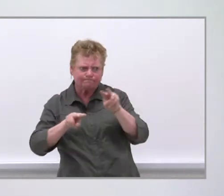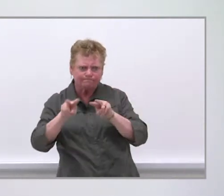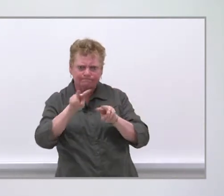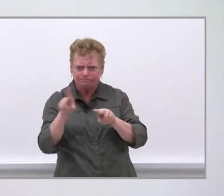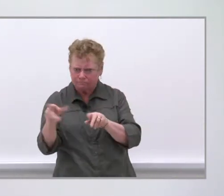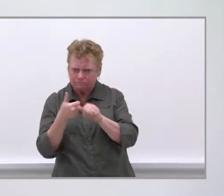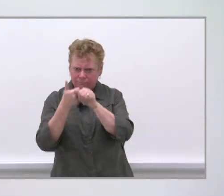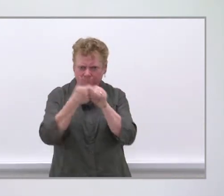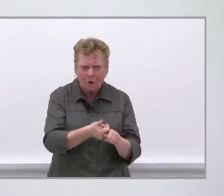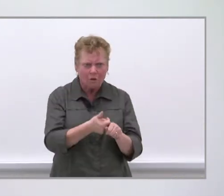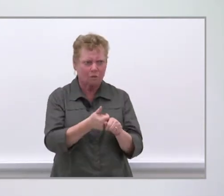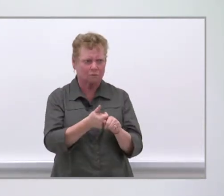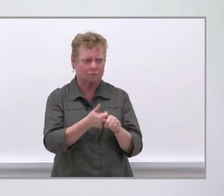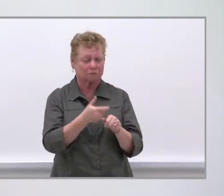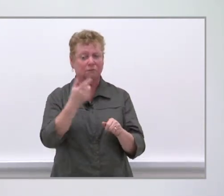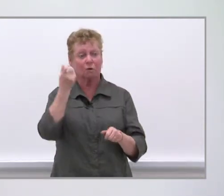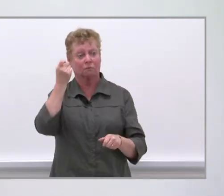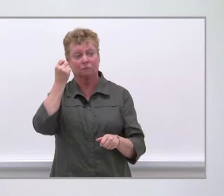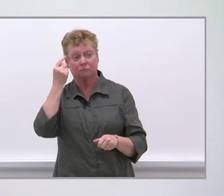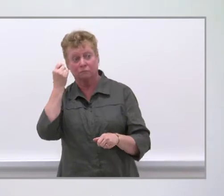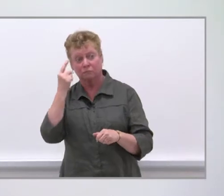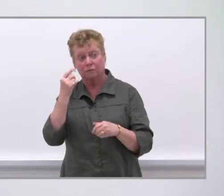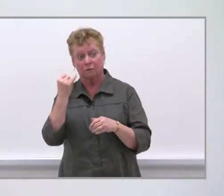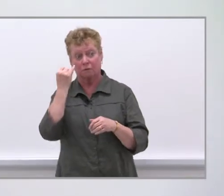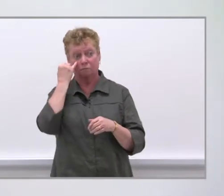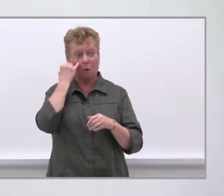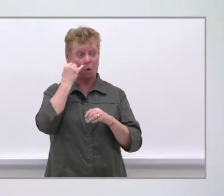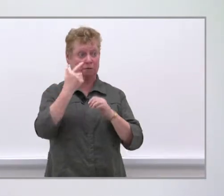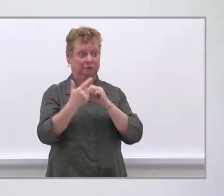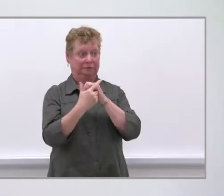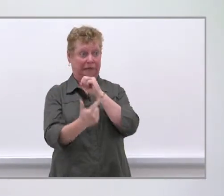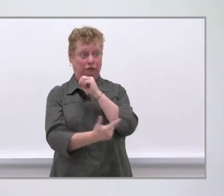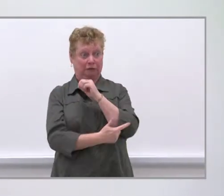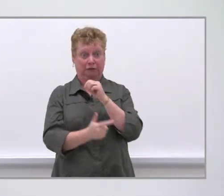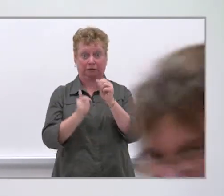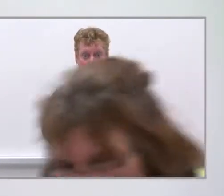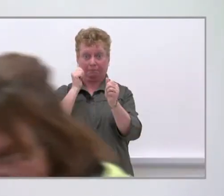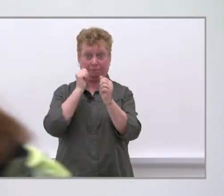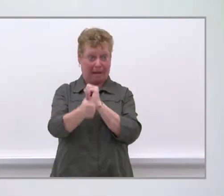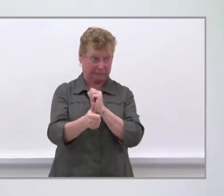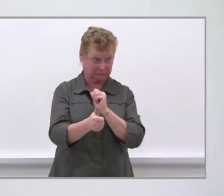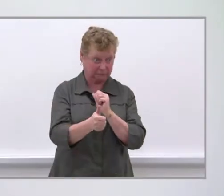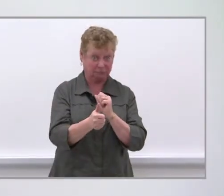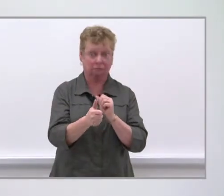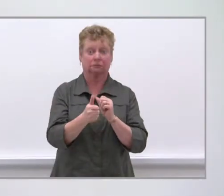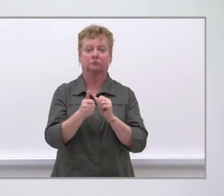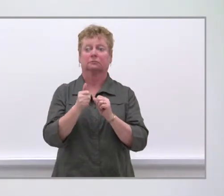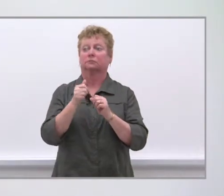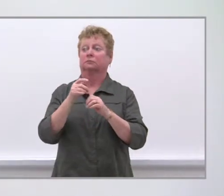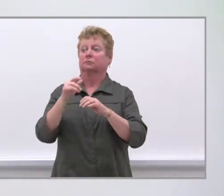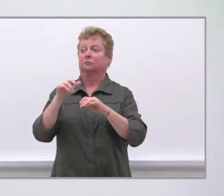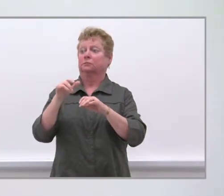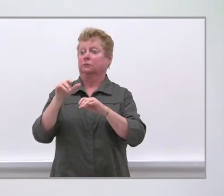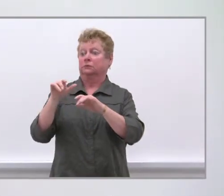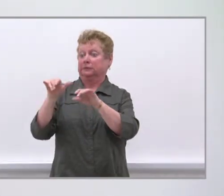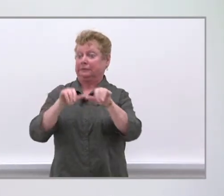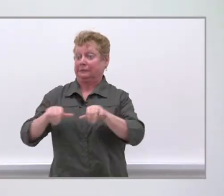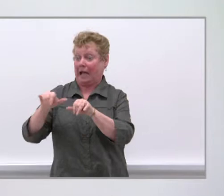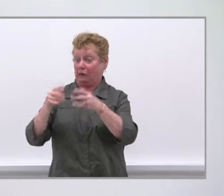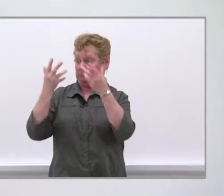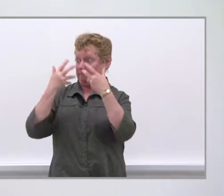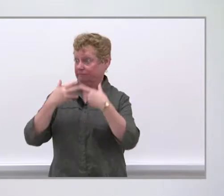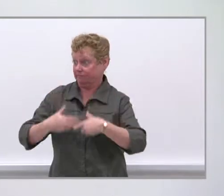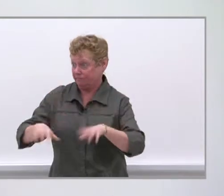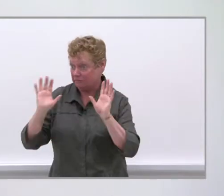So once the legislation is passed and we've developed the standards and people